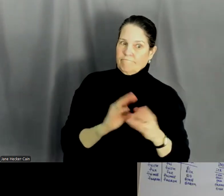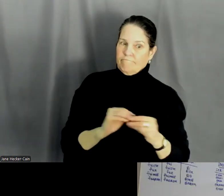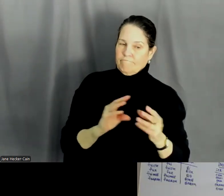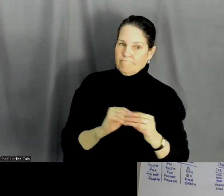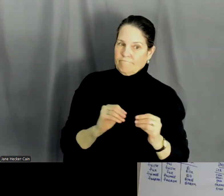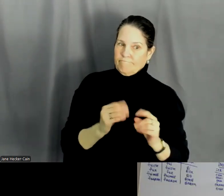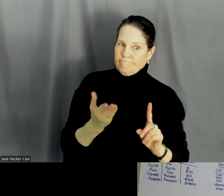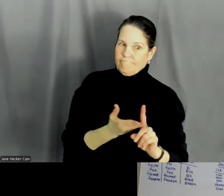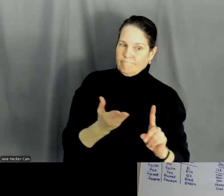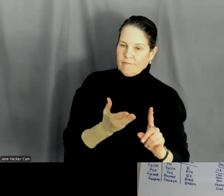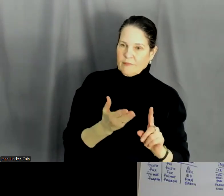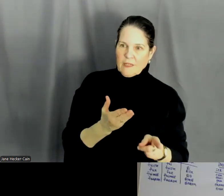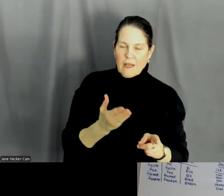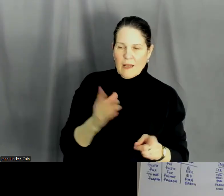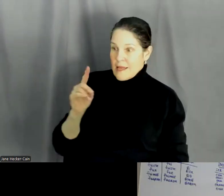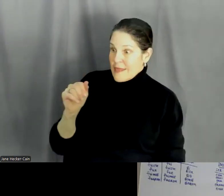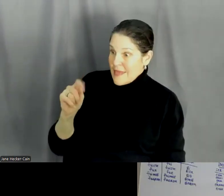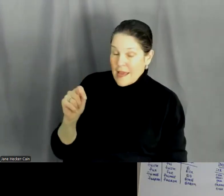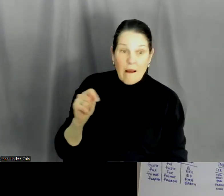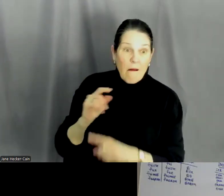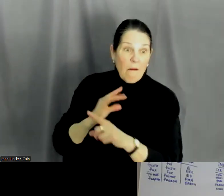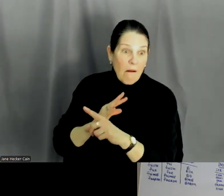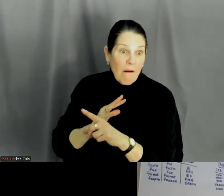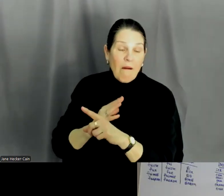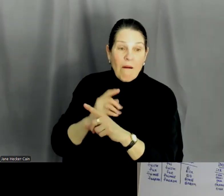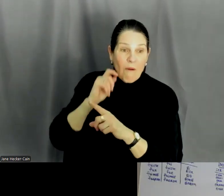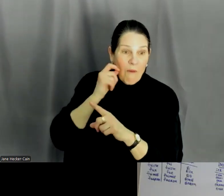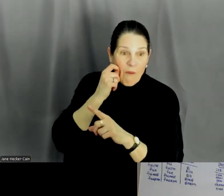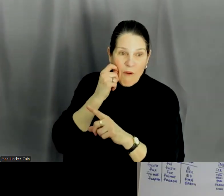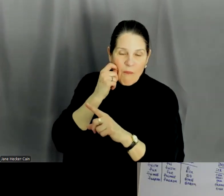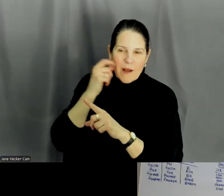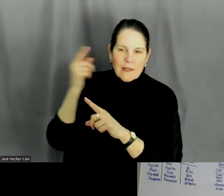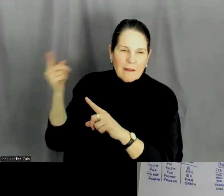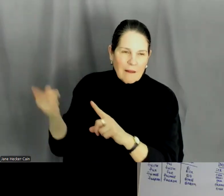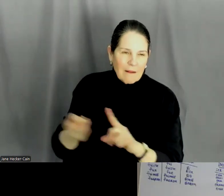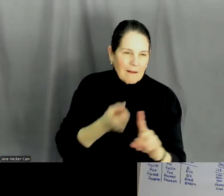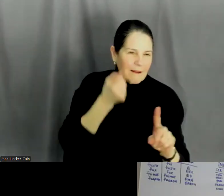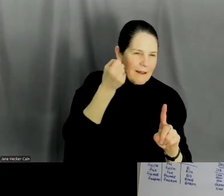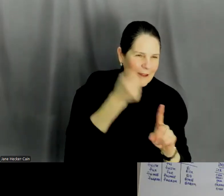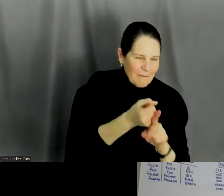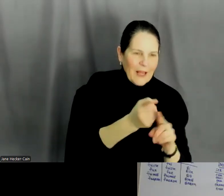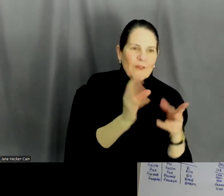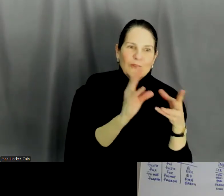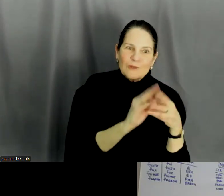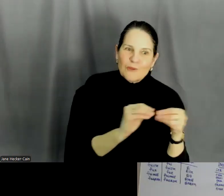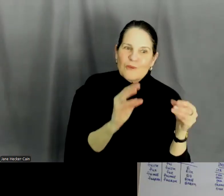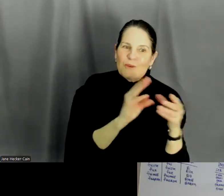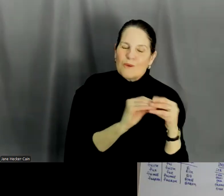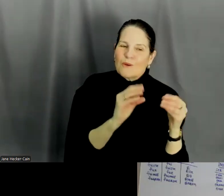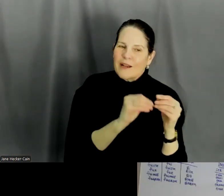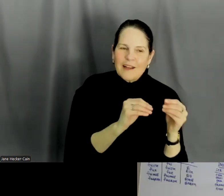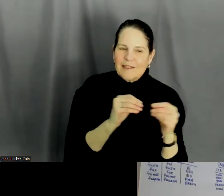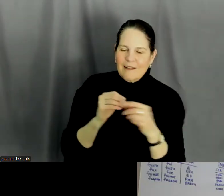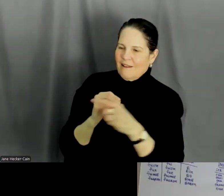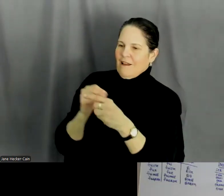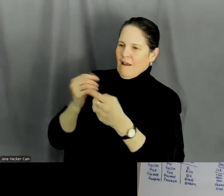probably all find data sets that give us a lot of really good information, but is all of that information what you want to communicate? Or is it like a few things that you